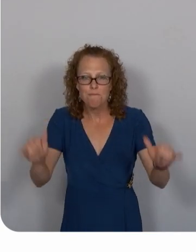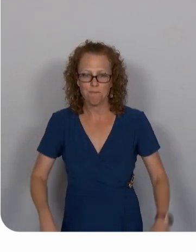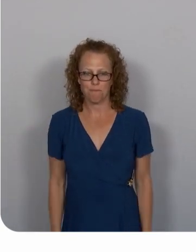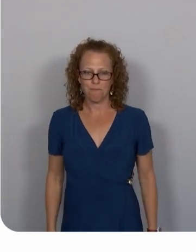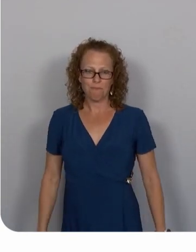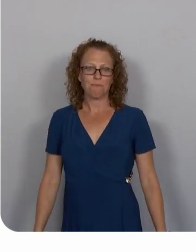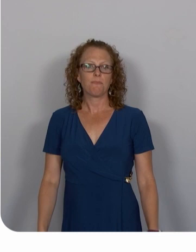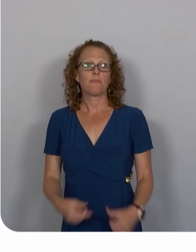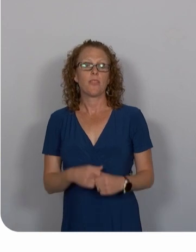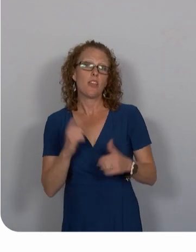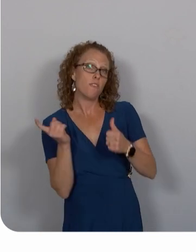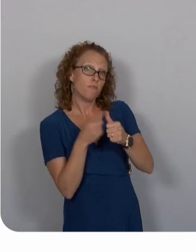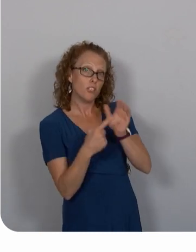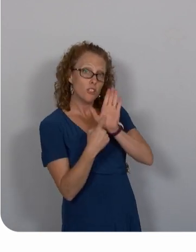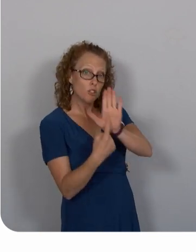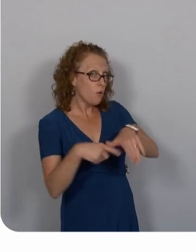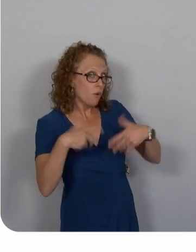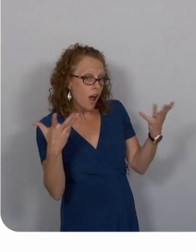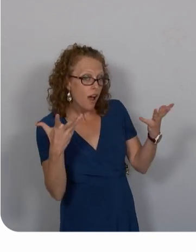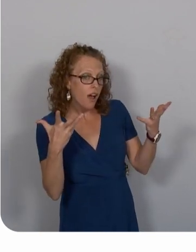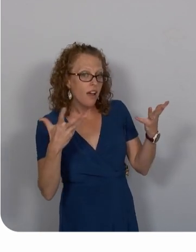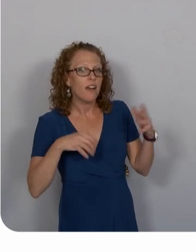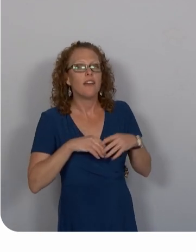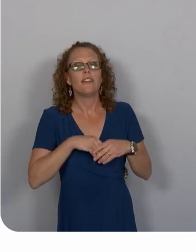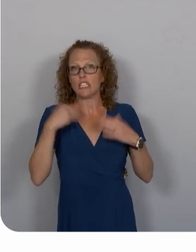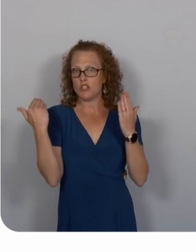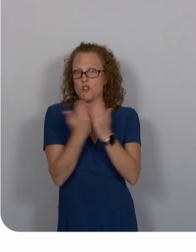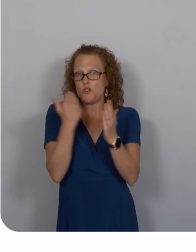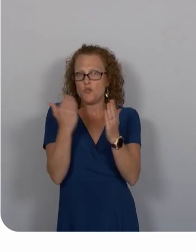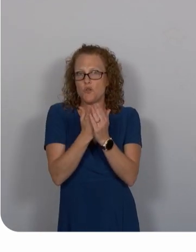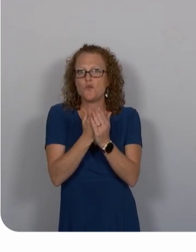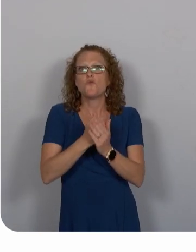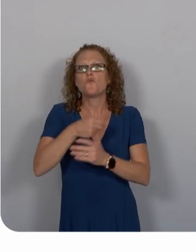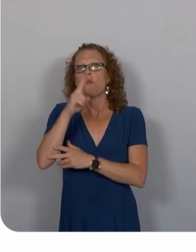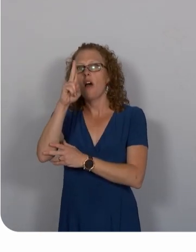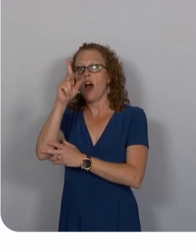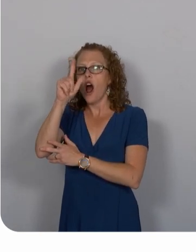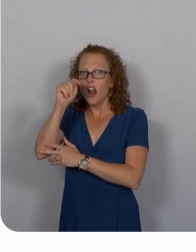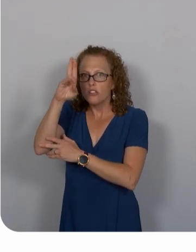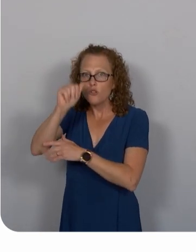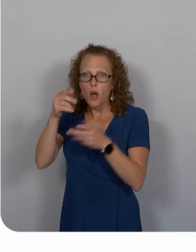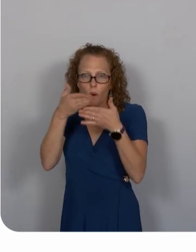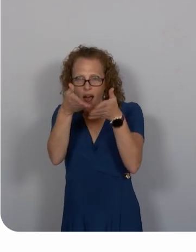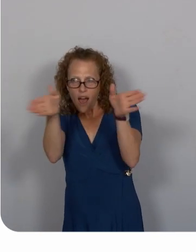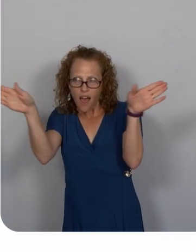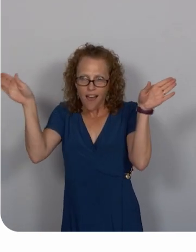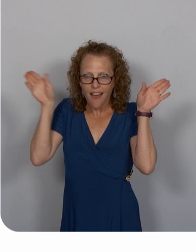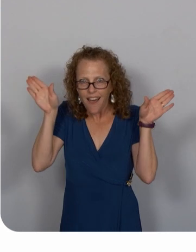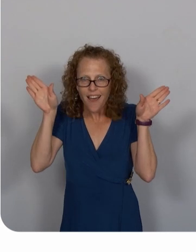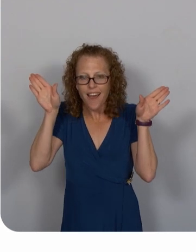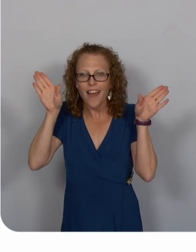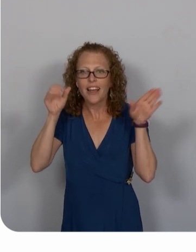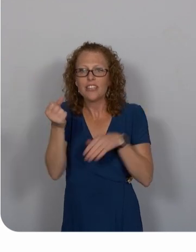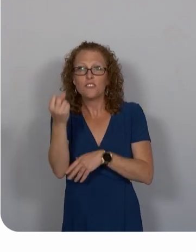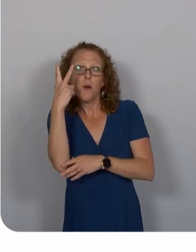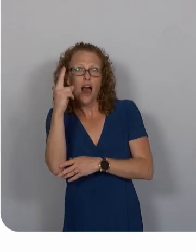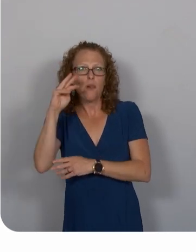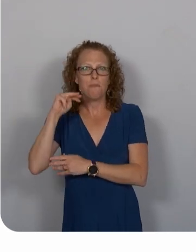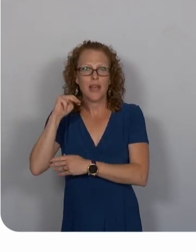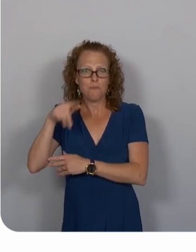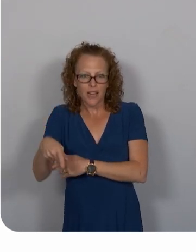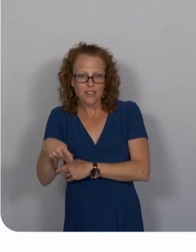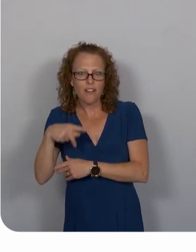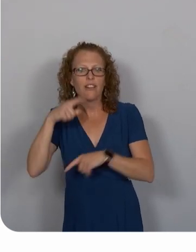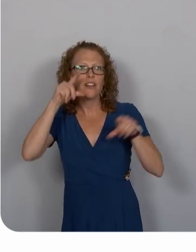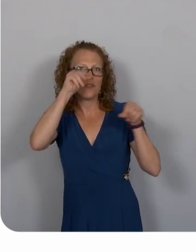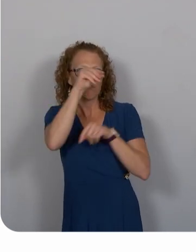First up, the new ultra-wide 12-megapixel camera takes beautiful photos and